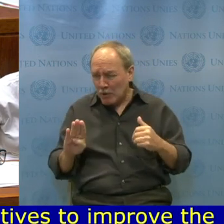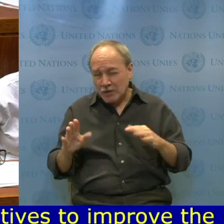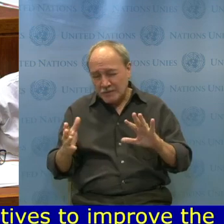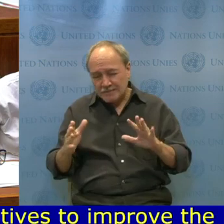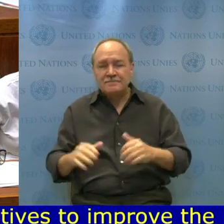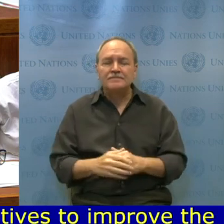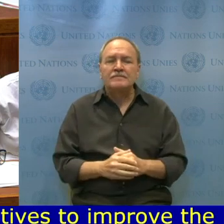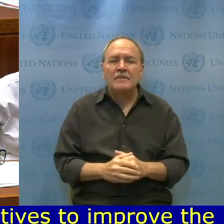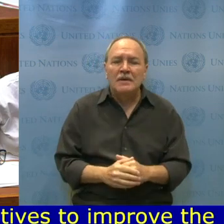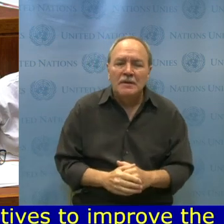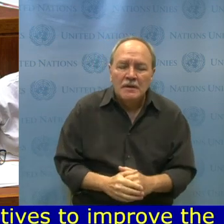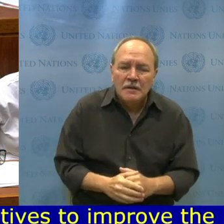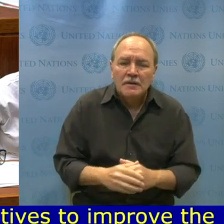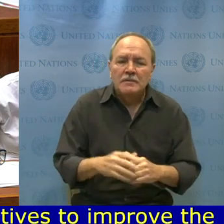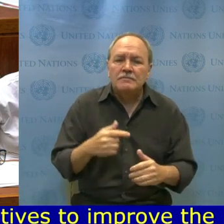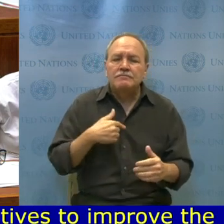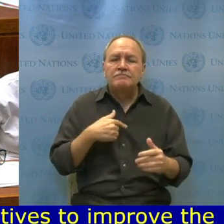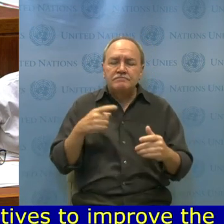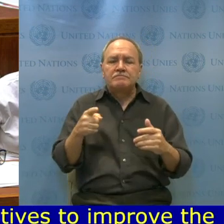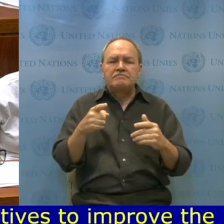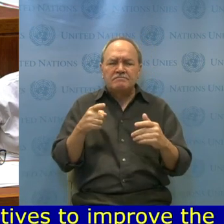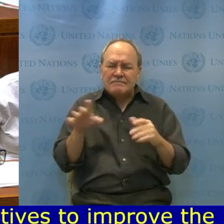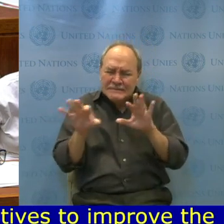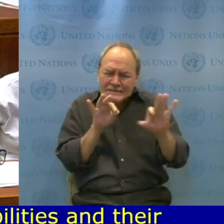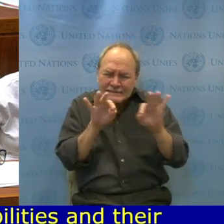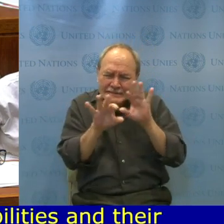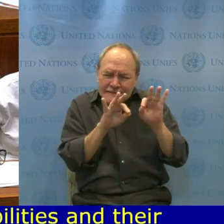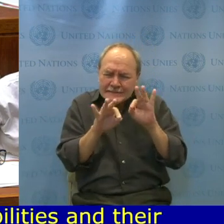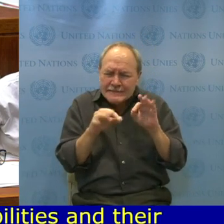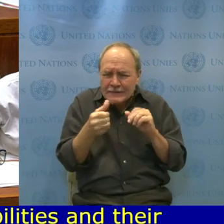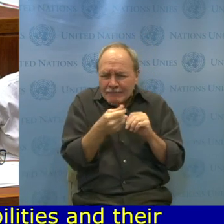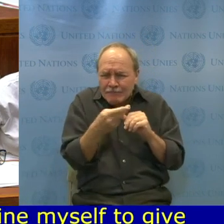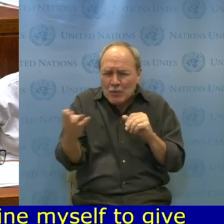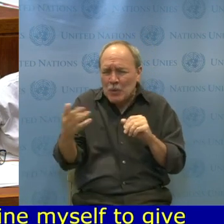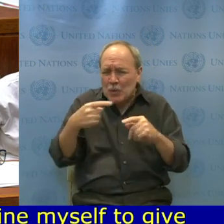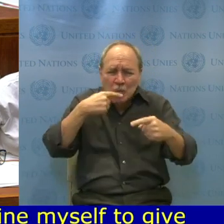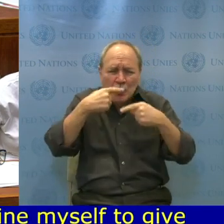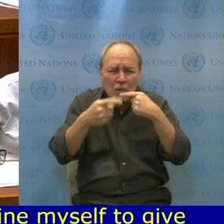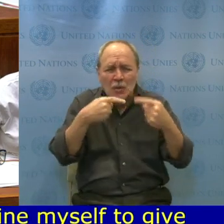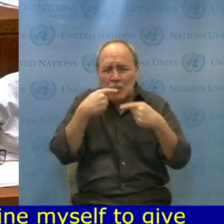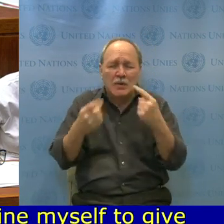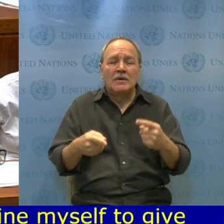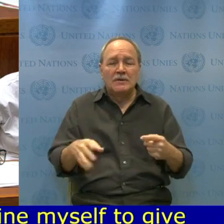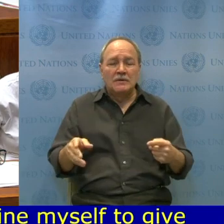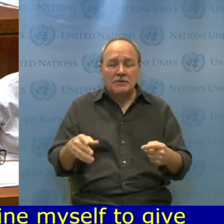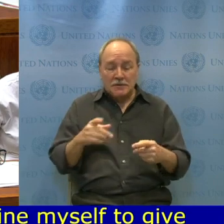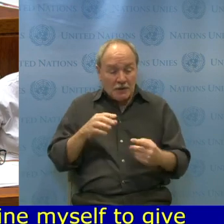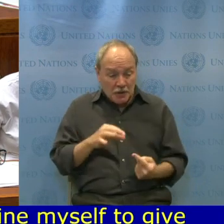you the most important aspects. The second national plan of action to implement the CRPD